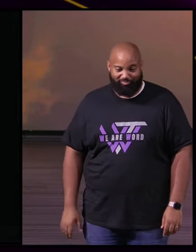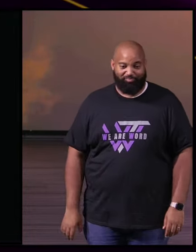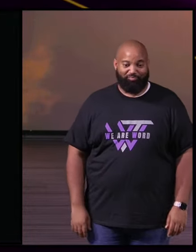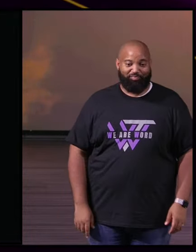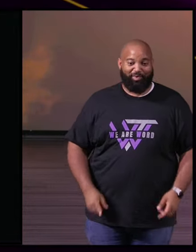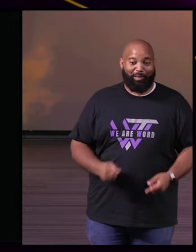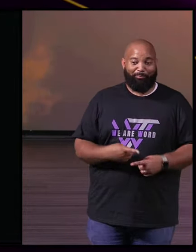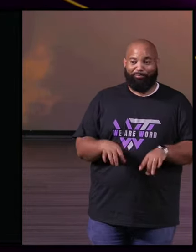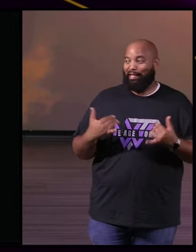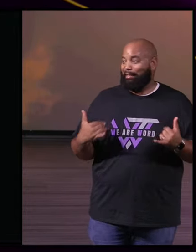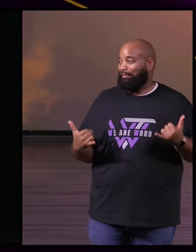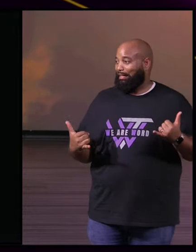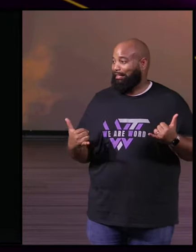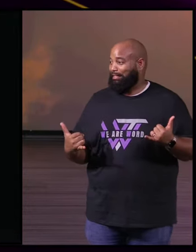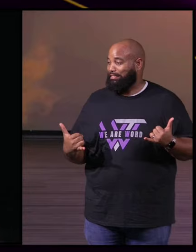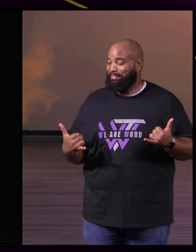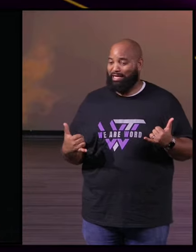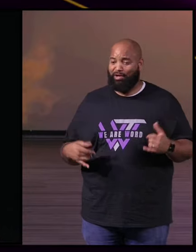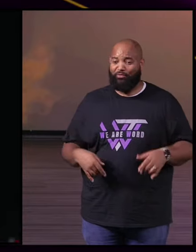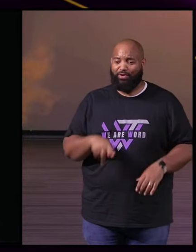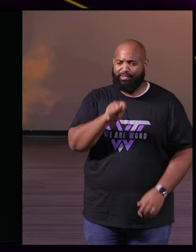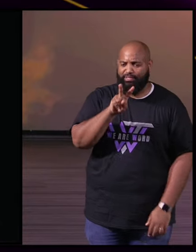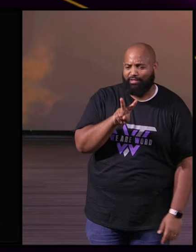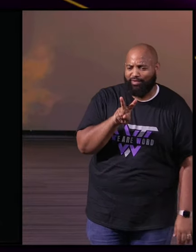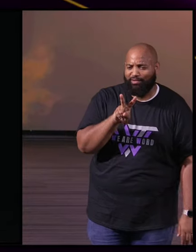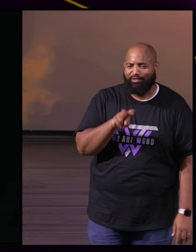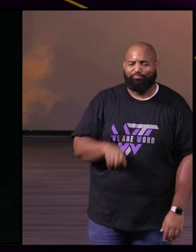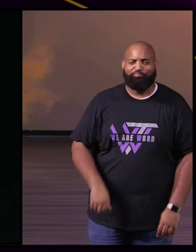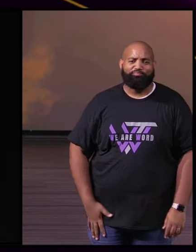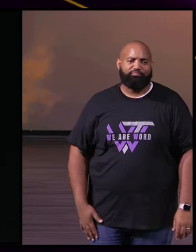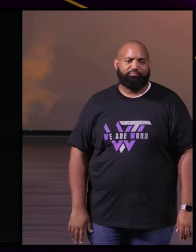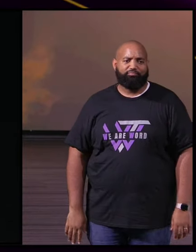But with this internet television now,